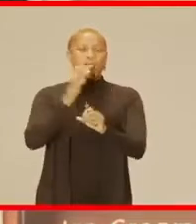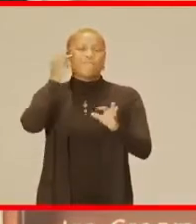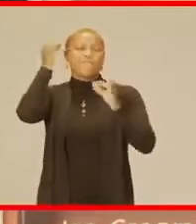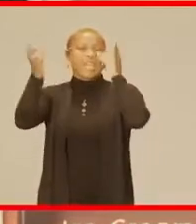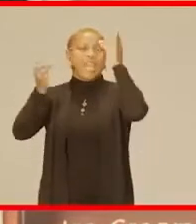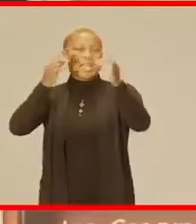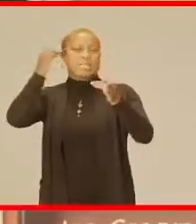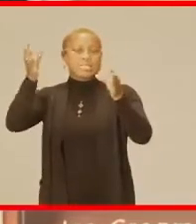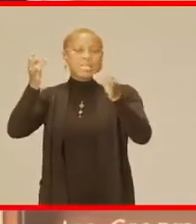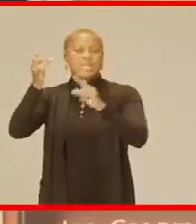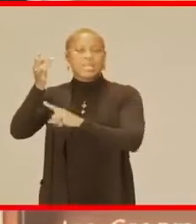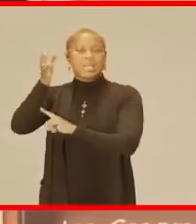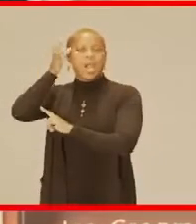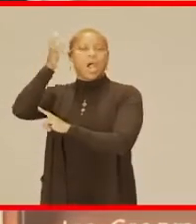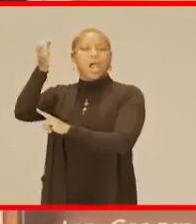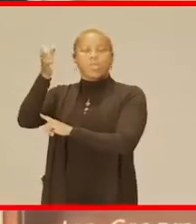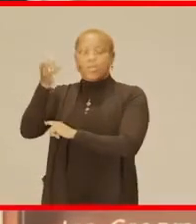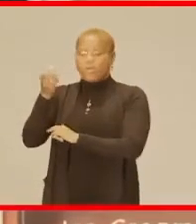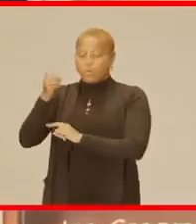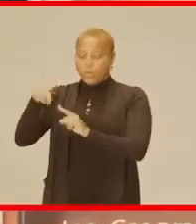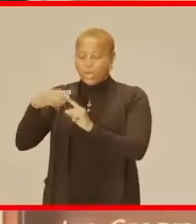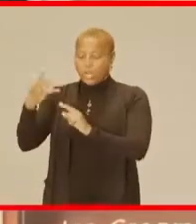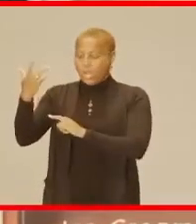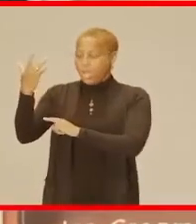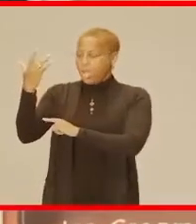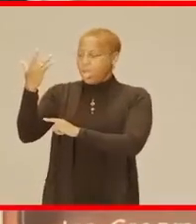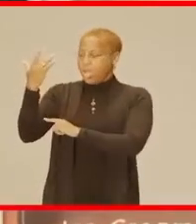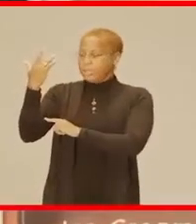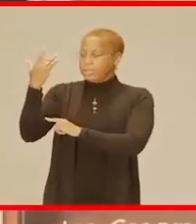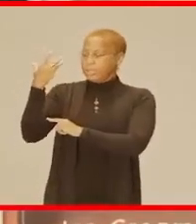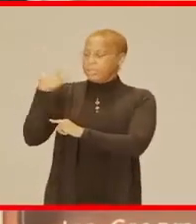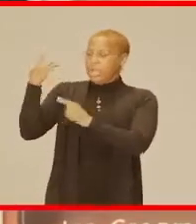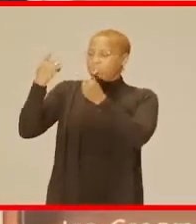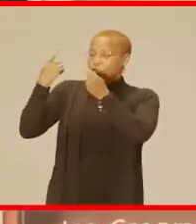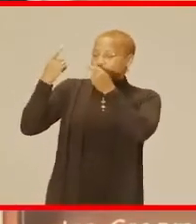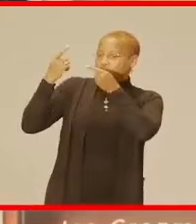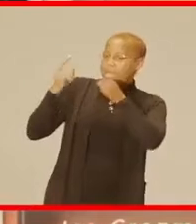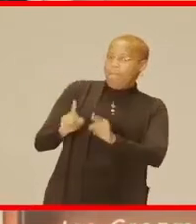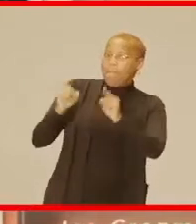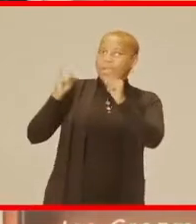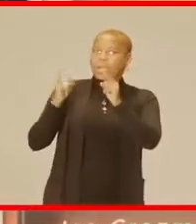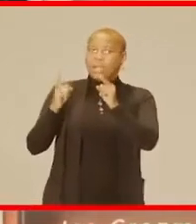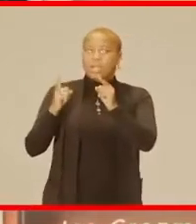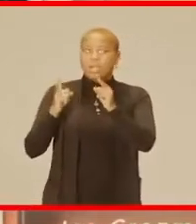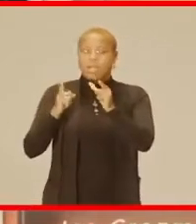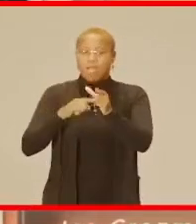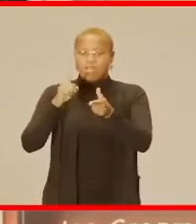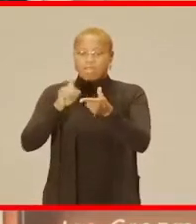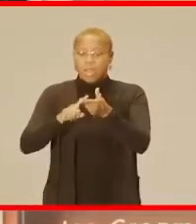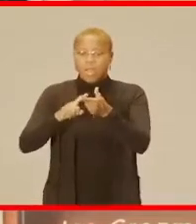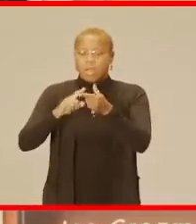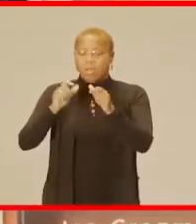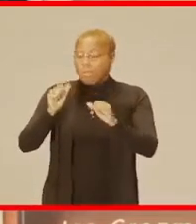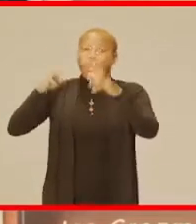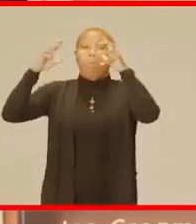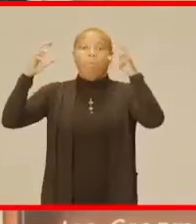concept of having something happen to you when you are touched